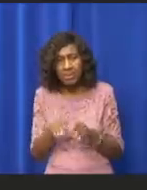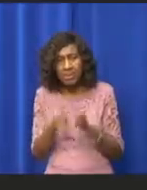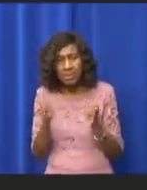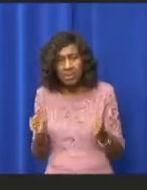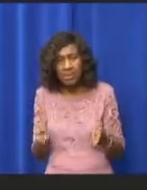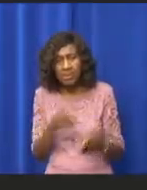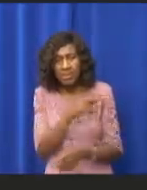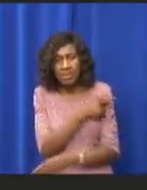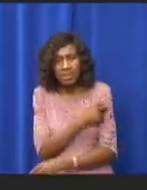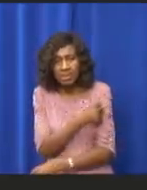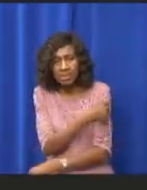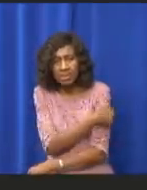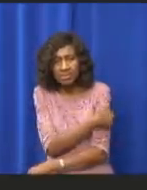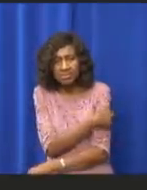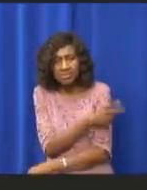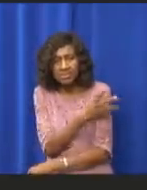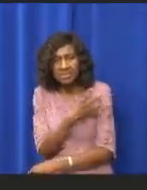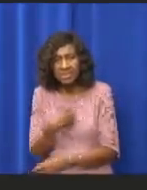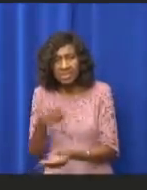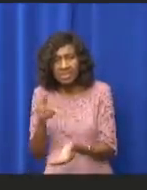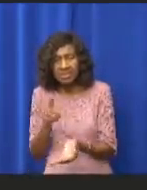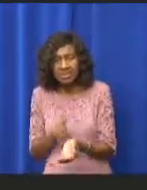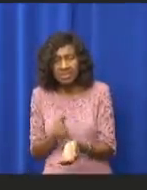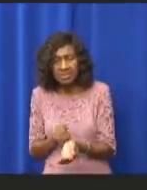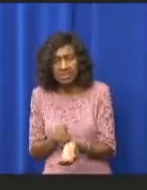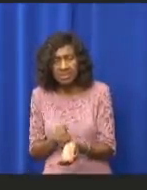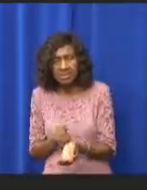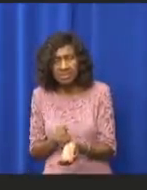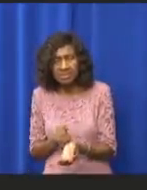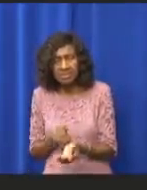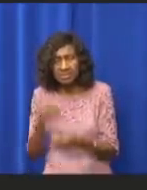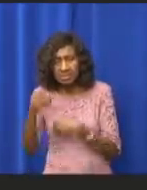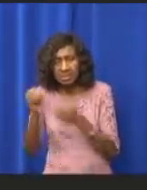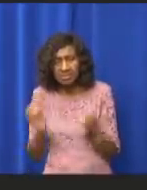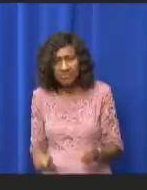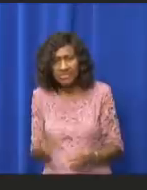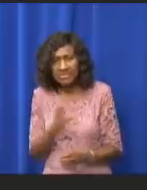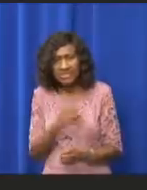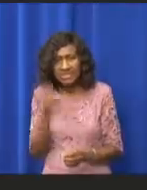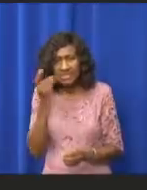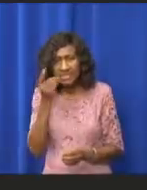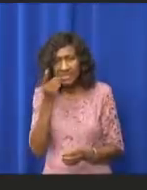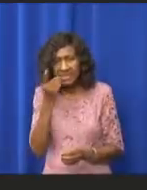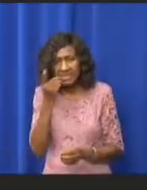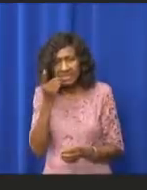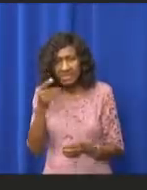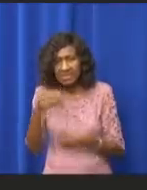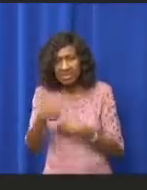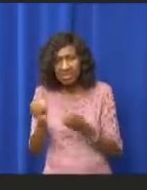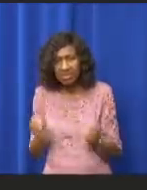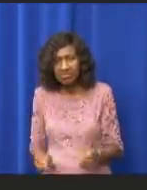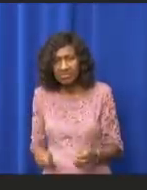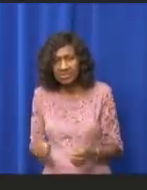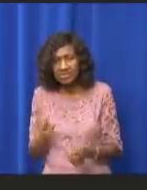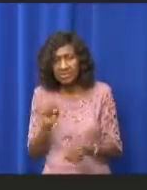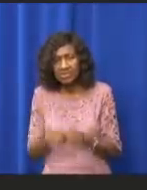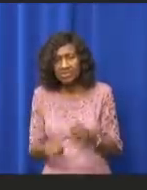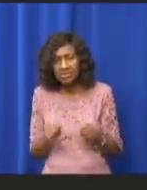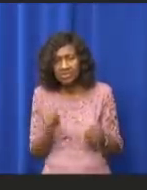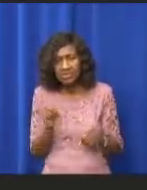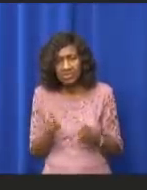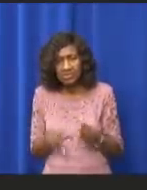hospital and the doctor's office and the dentist so that people can go for non-emergency or